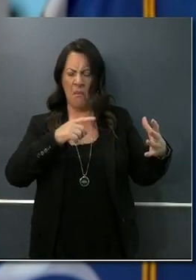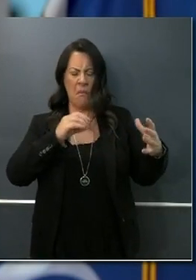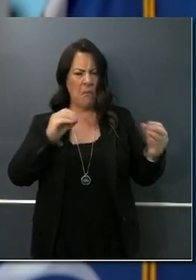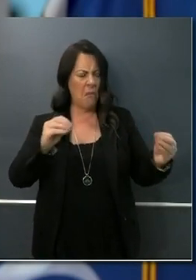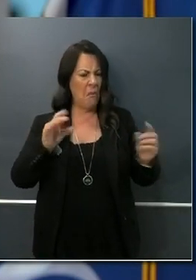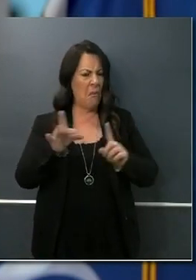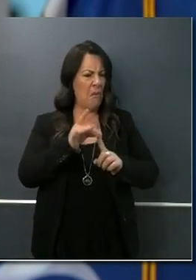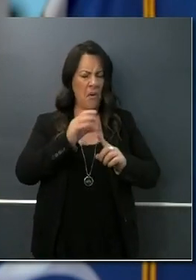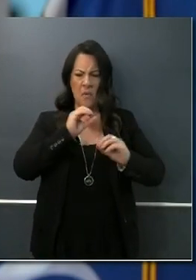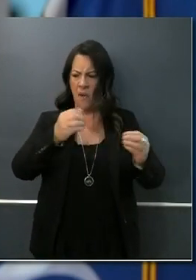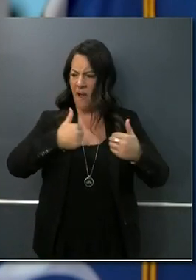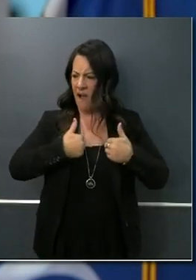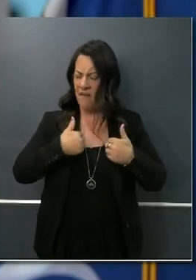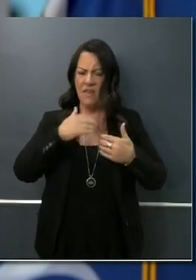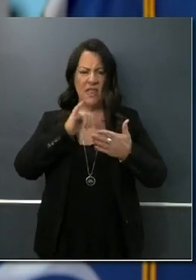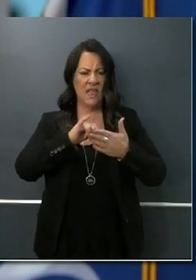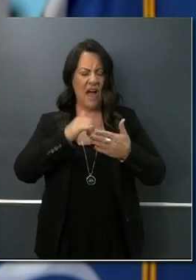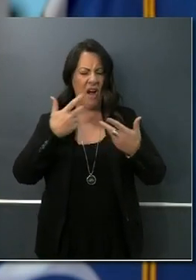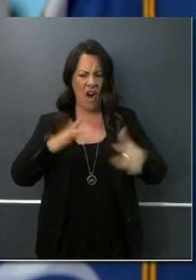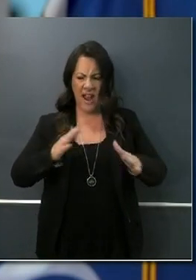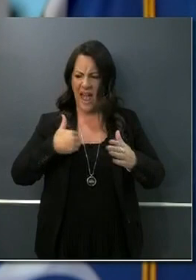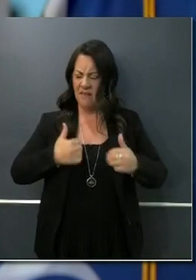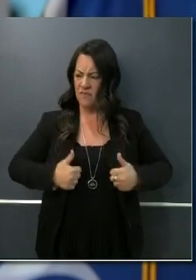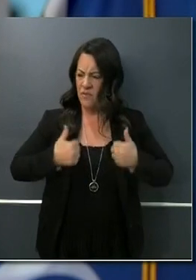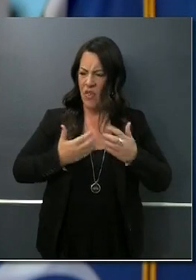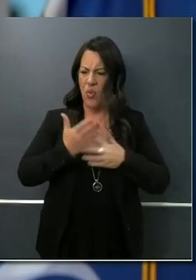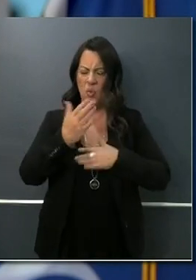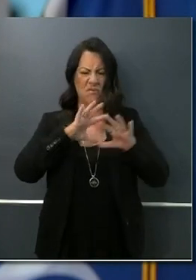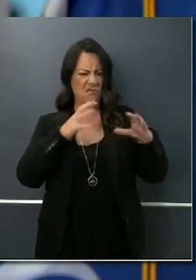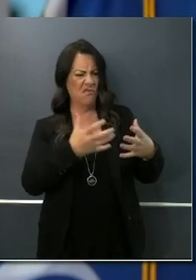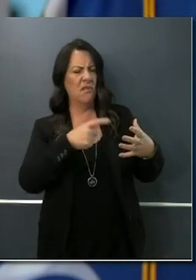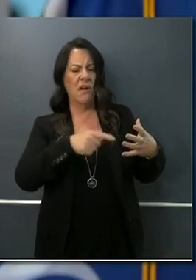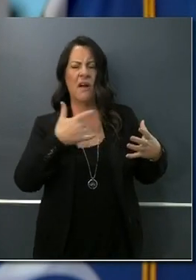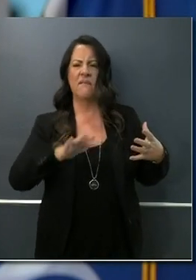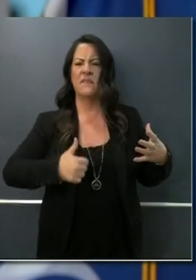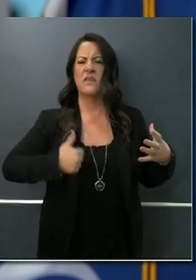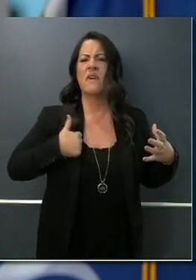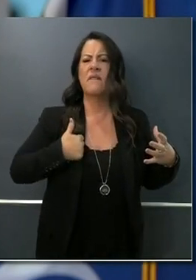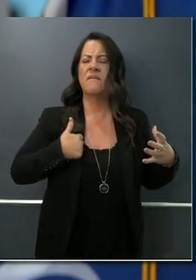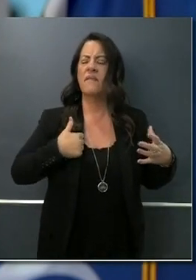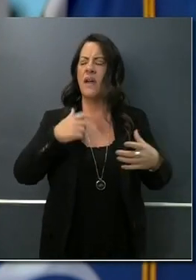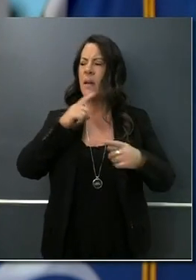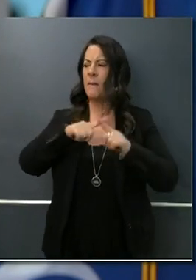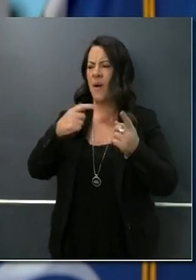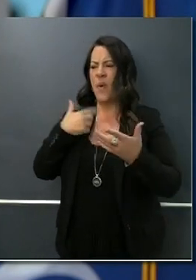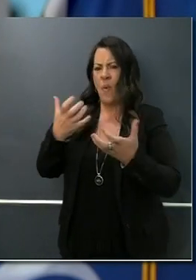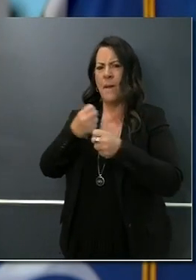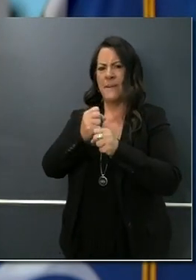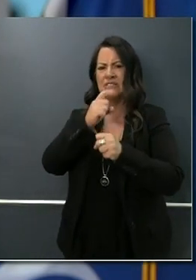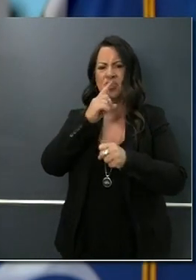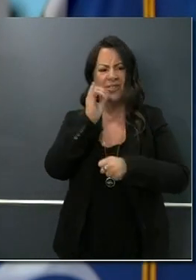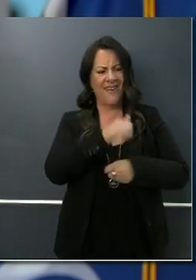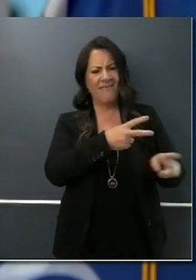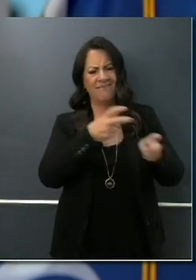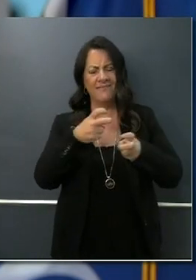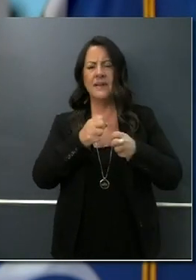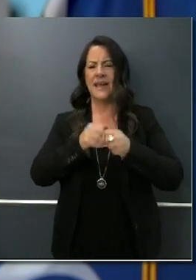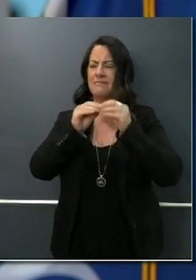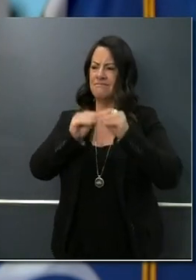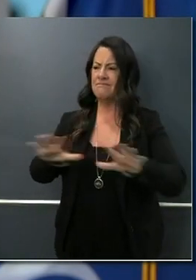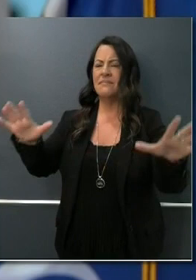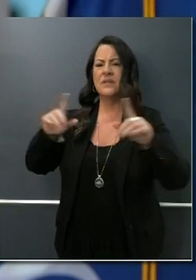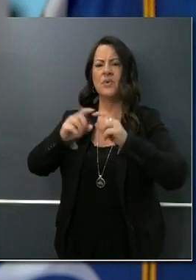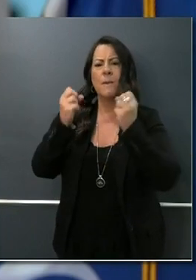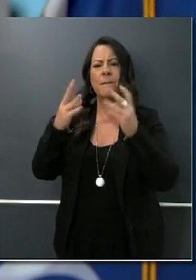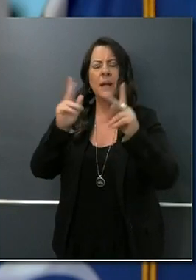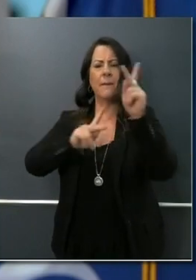vaccine that we can distribute and make available to hundreds of millions of people across this country, billions